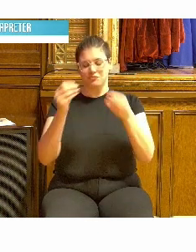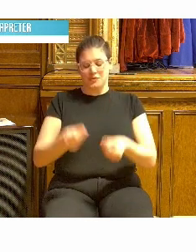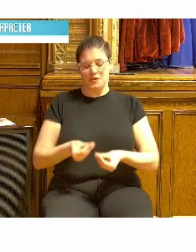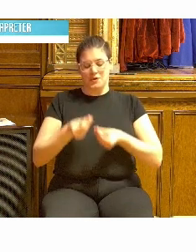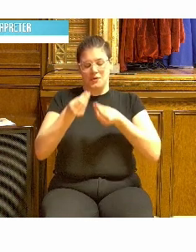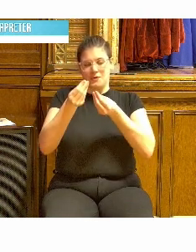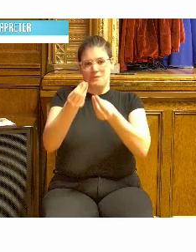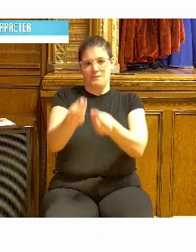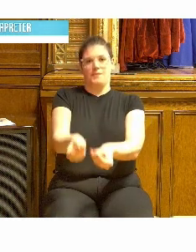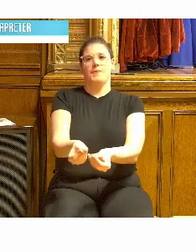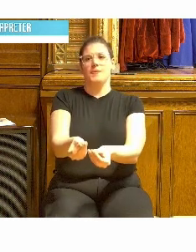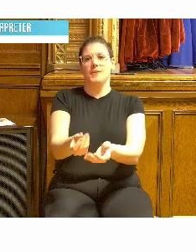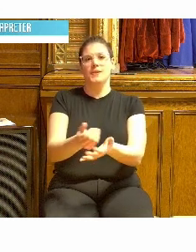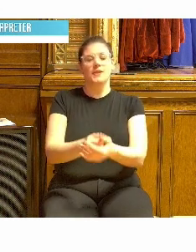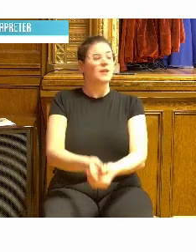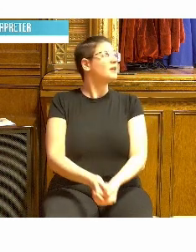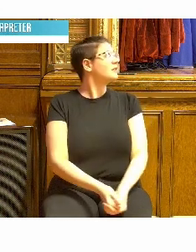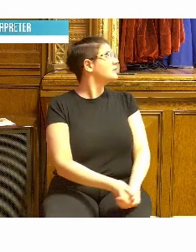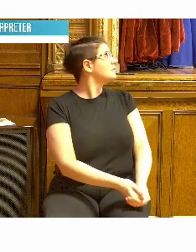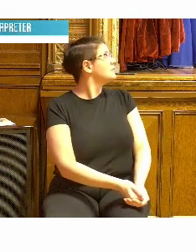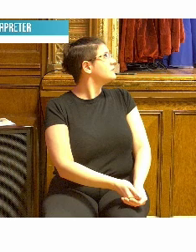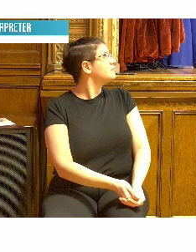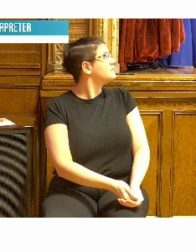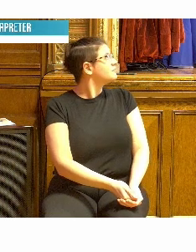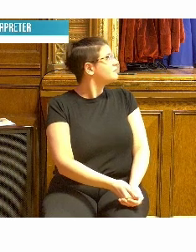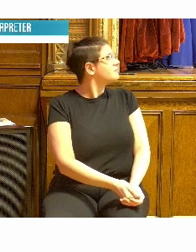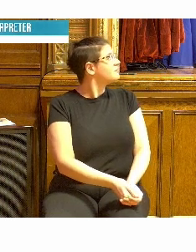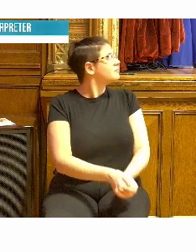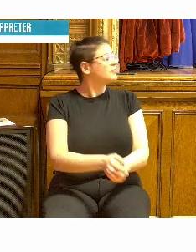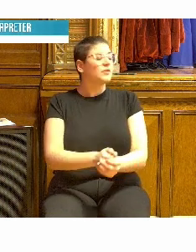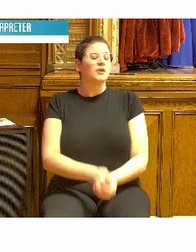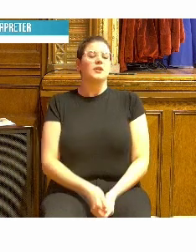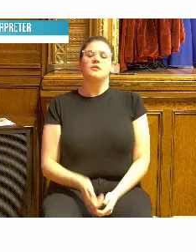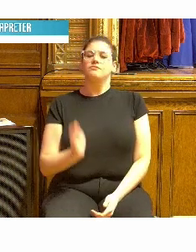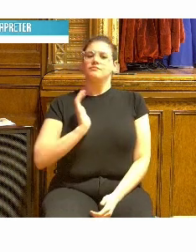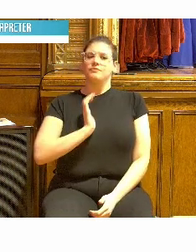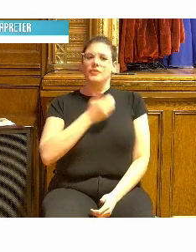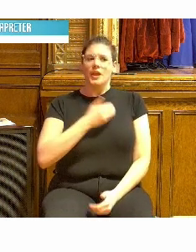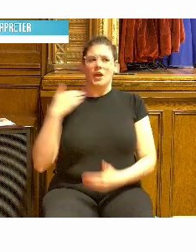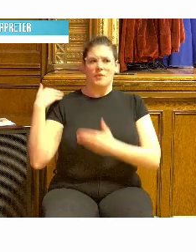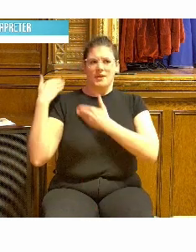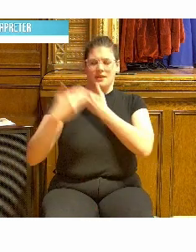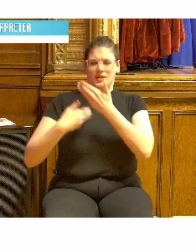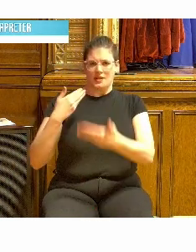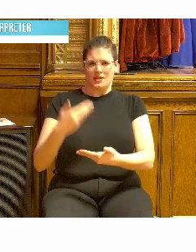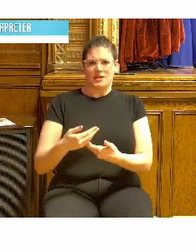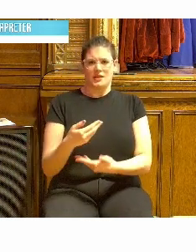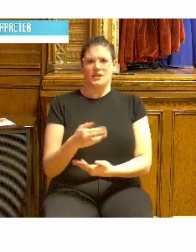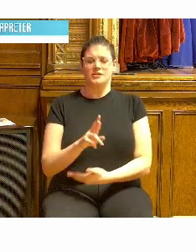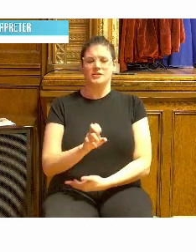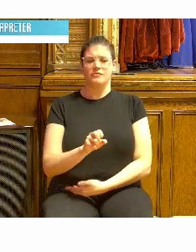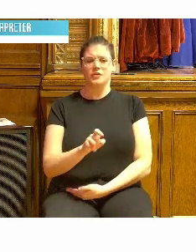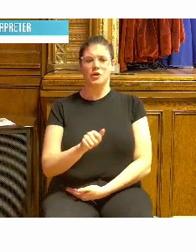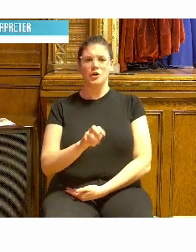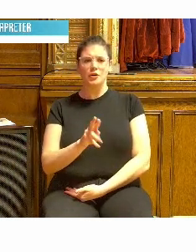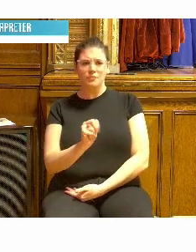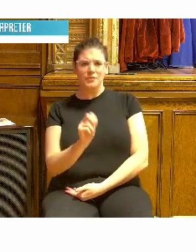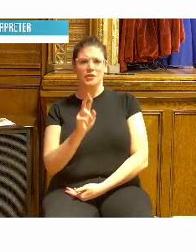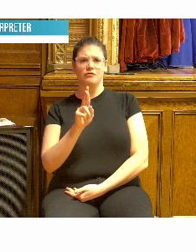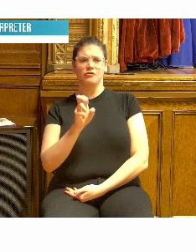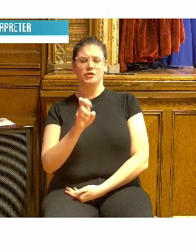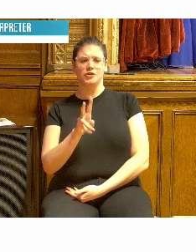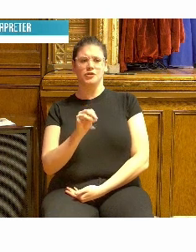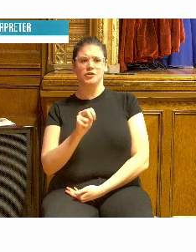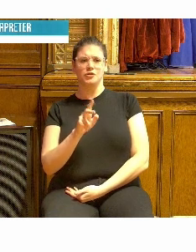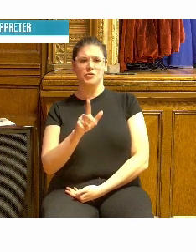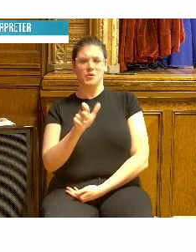of action today to repair harm and achieve equity in New York? The last thing we want to do before we get underway is acknowledge